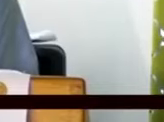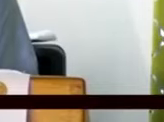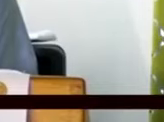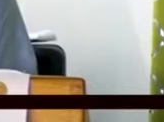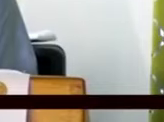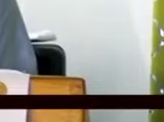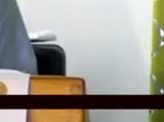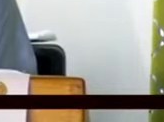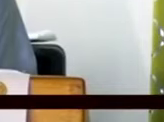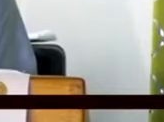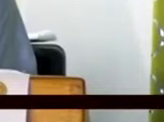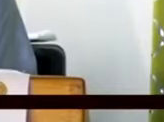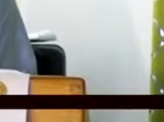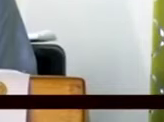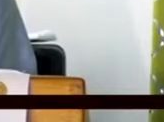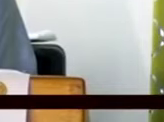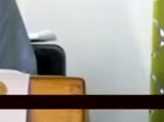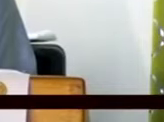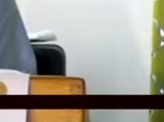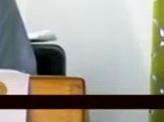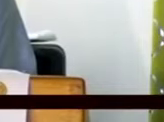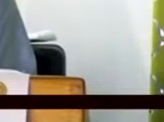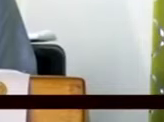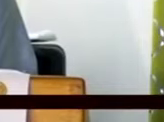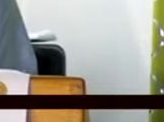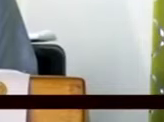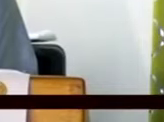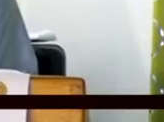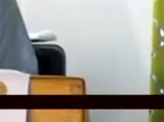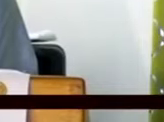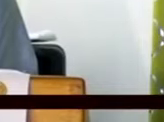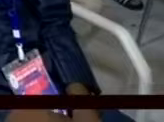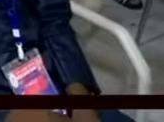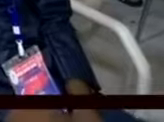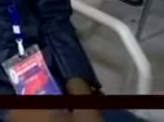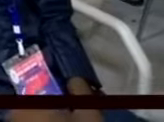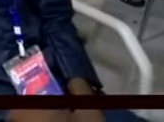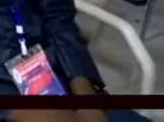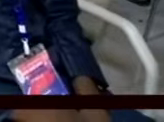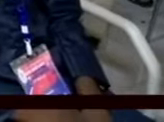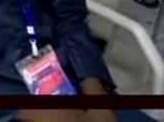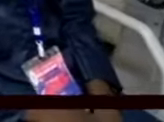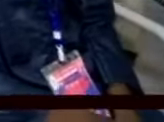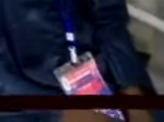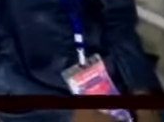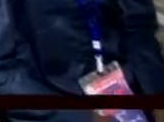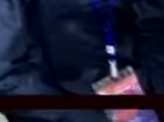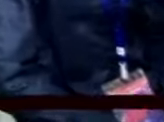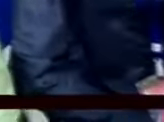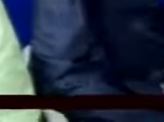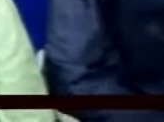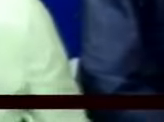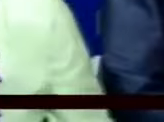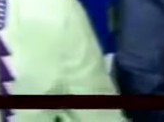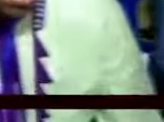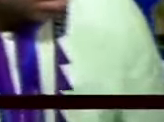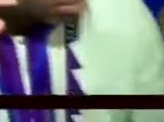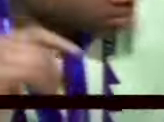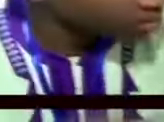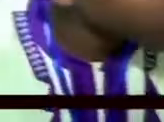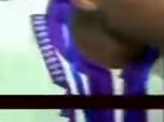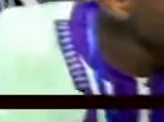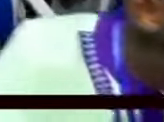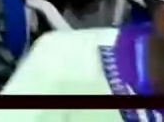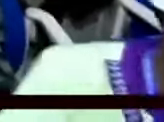nyin kammala ko inene manta hoteloto bi nanda hoteloto ila kachali be ni finteta yang wala be kala nyindi ko